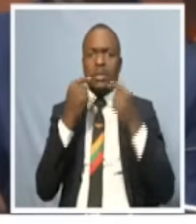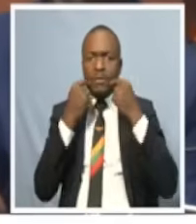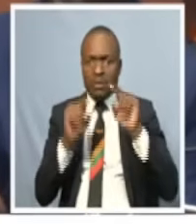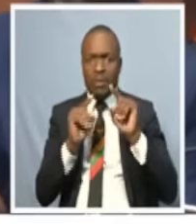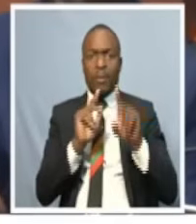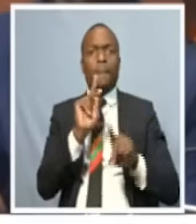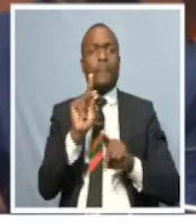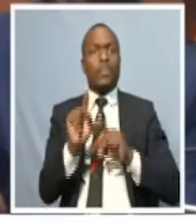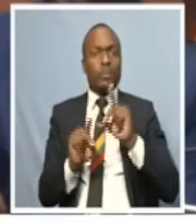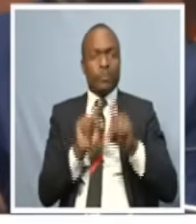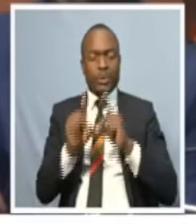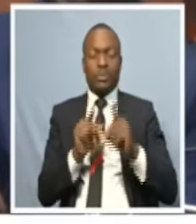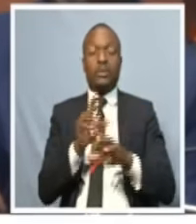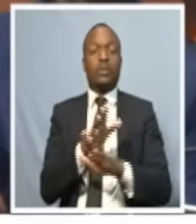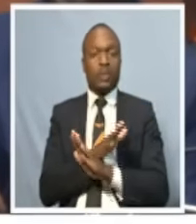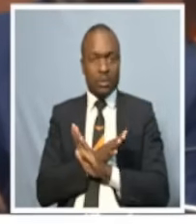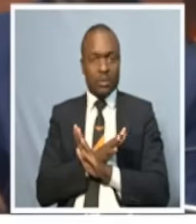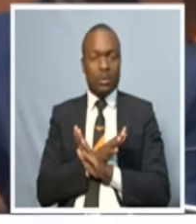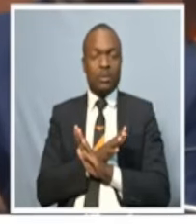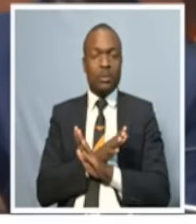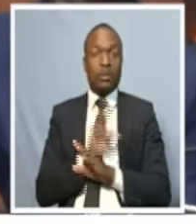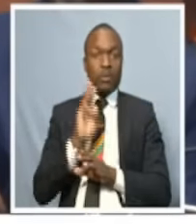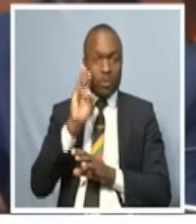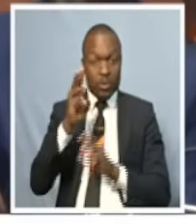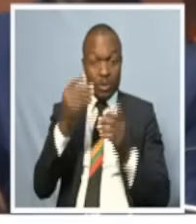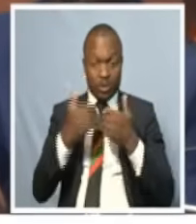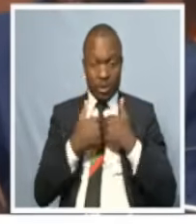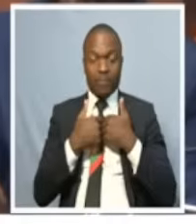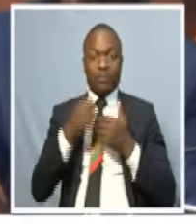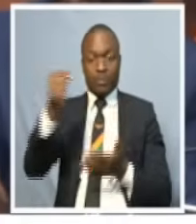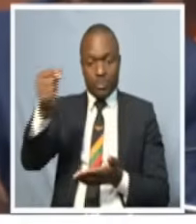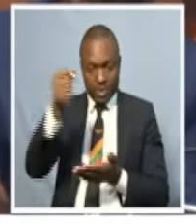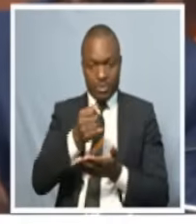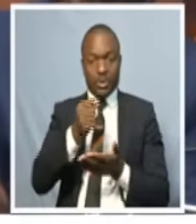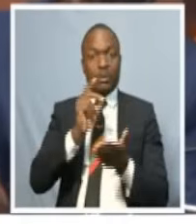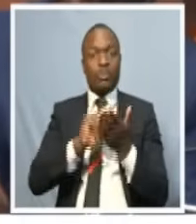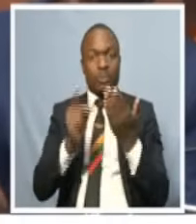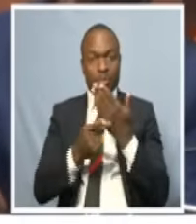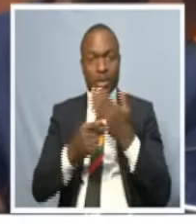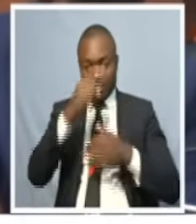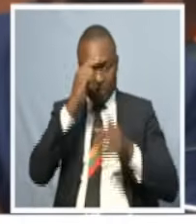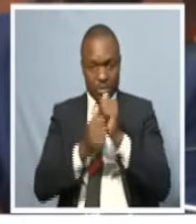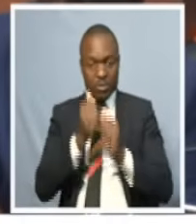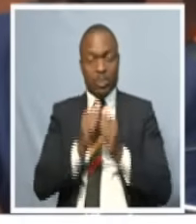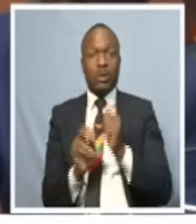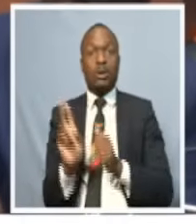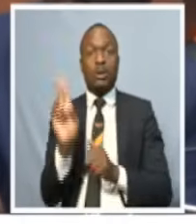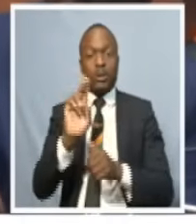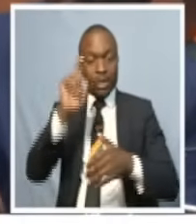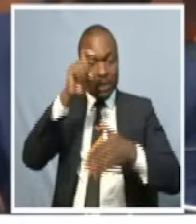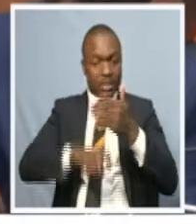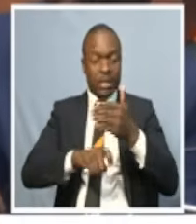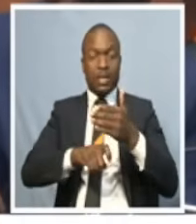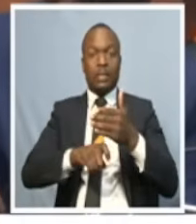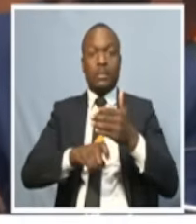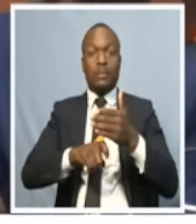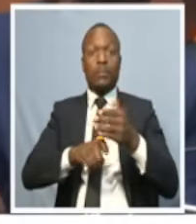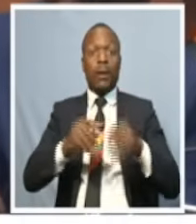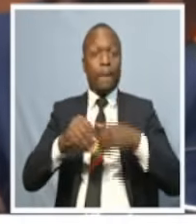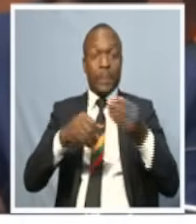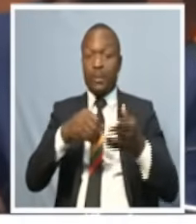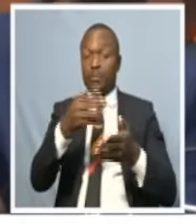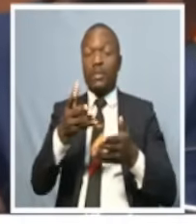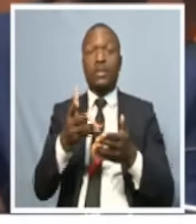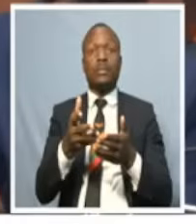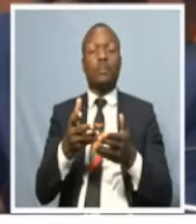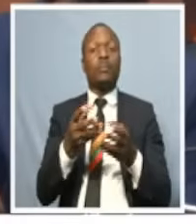the Zambian people that there will be a recruitment? Because they are using taxpayers' money. There is no money for UPND.